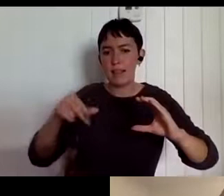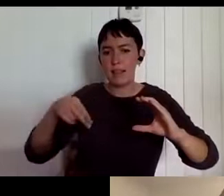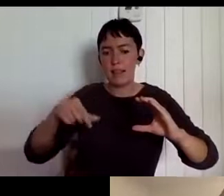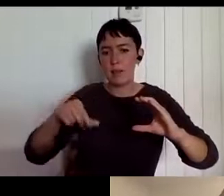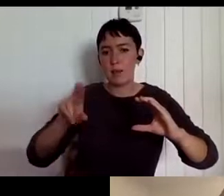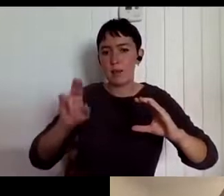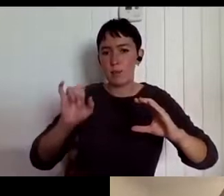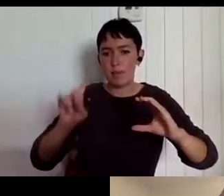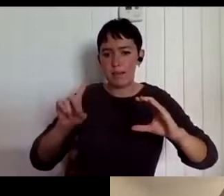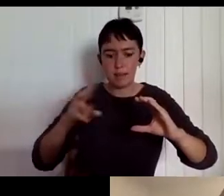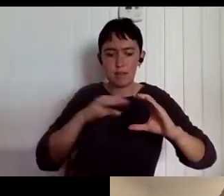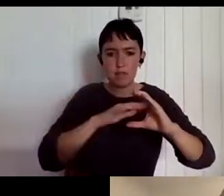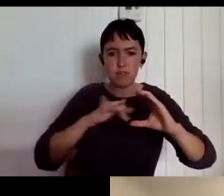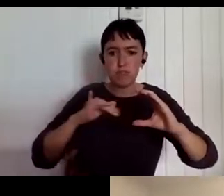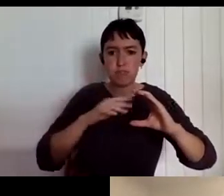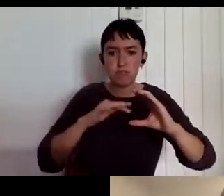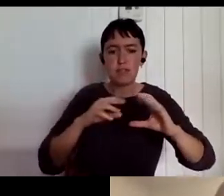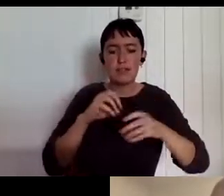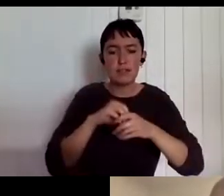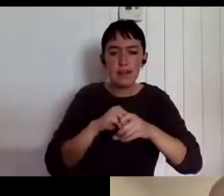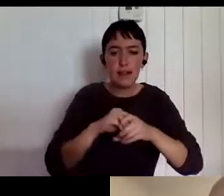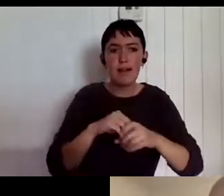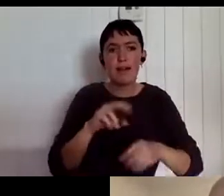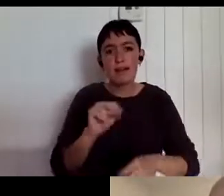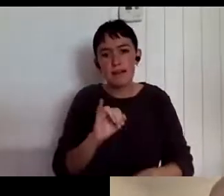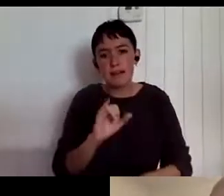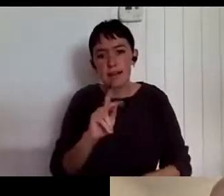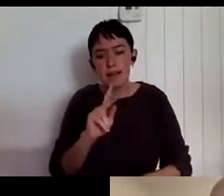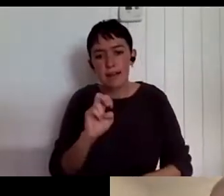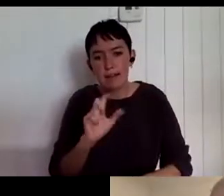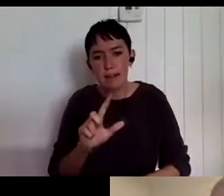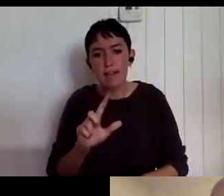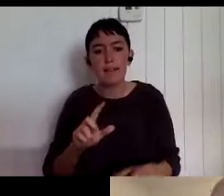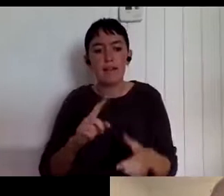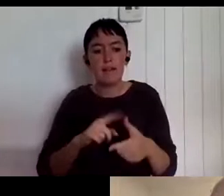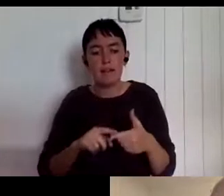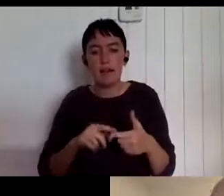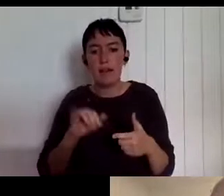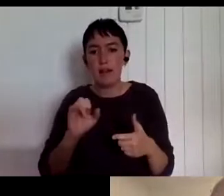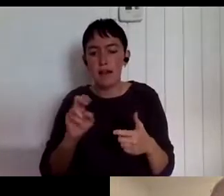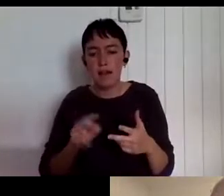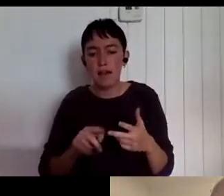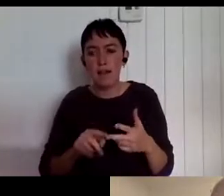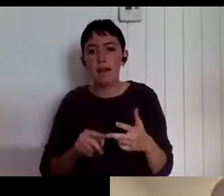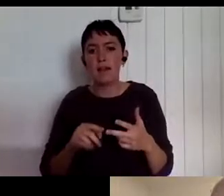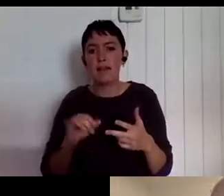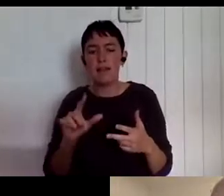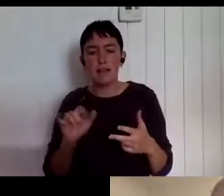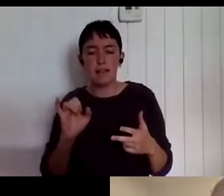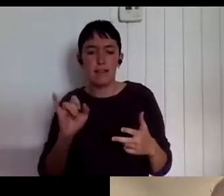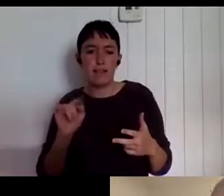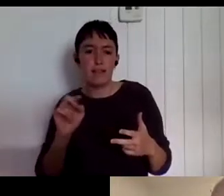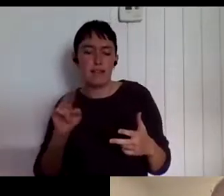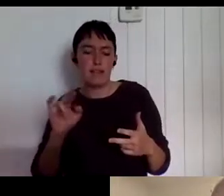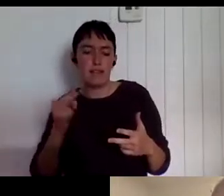lithium ion or what have you. And then over time, that liquid is unable to hold a charge as effectively. And